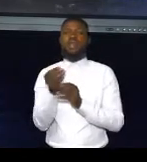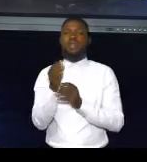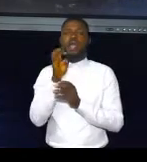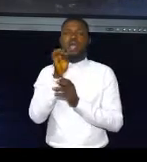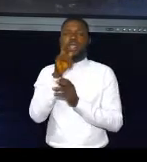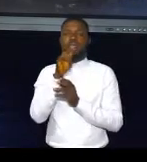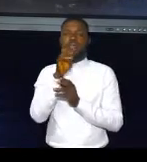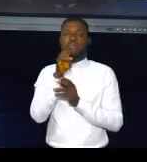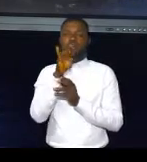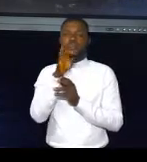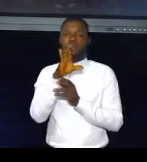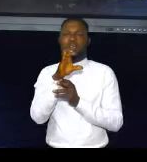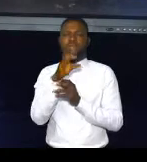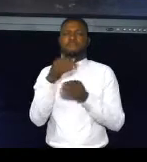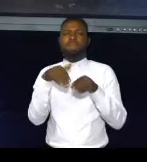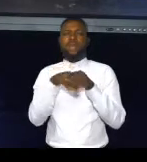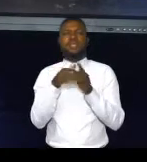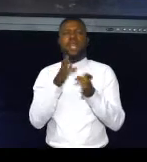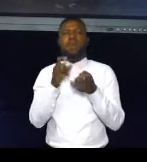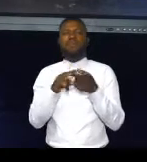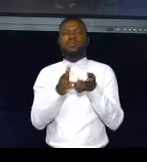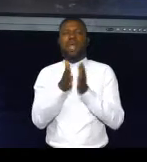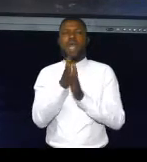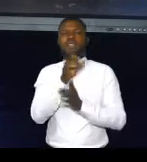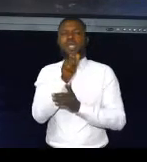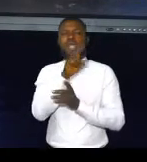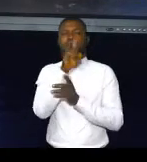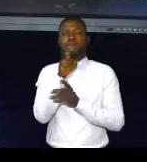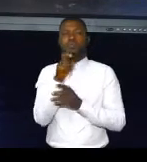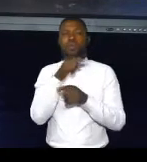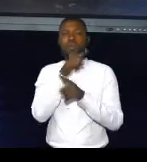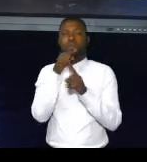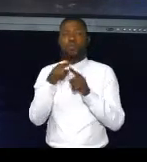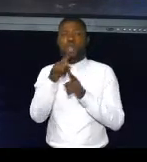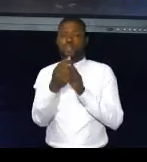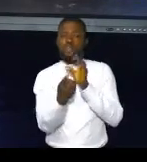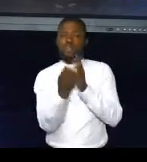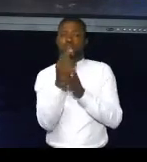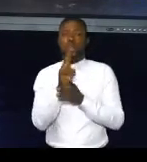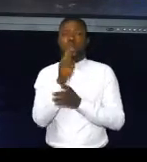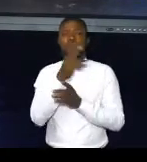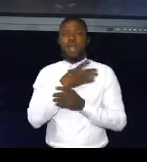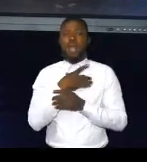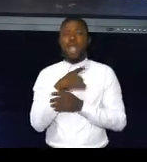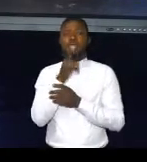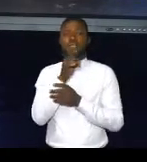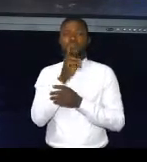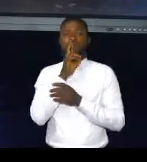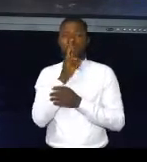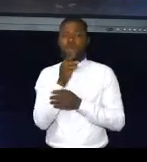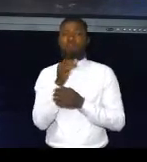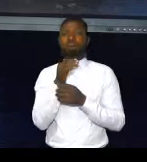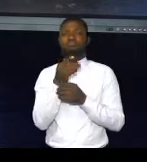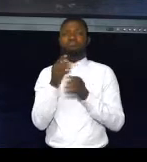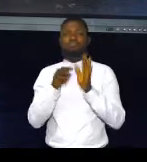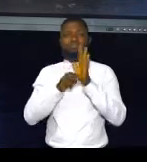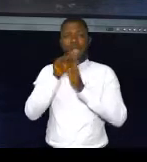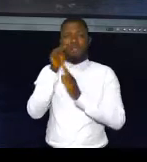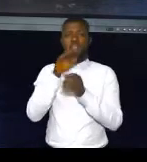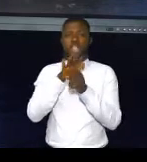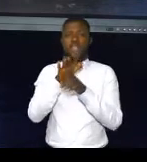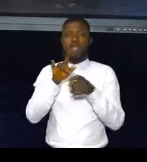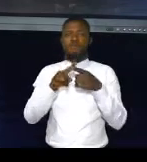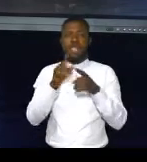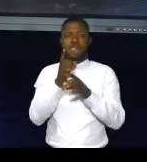intra-ethnic marriage. Now, I want to ask you a question. When you grow up and you are ripe enough